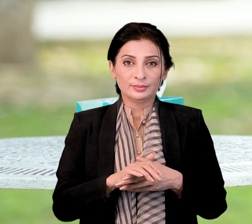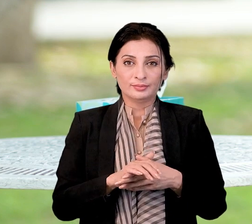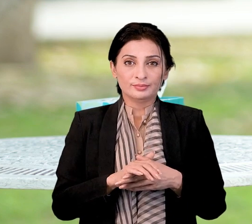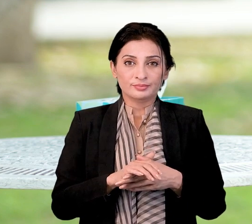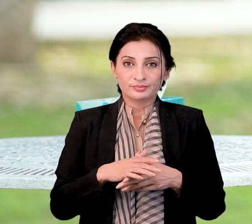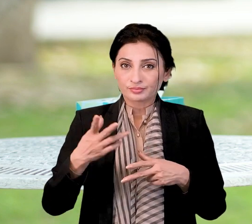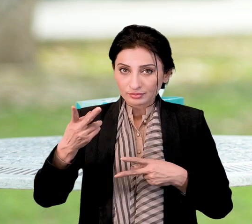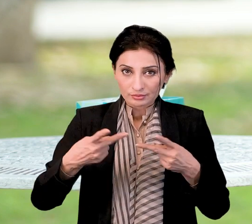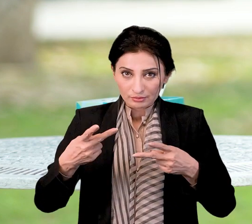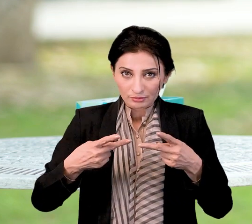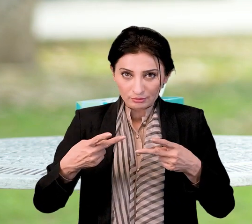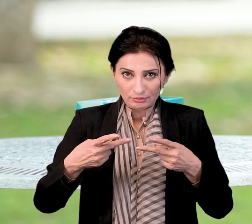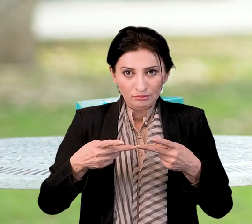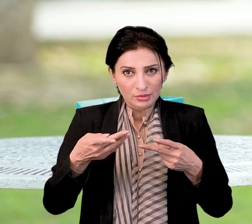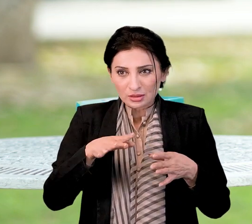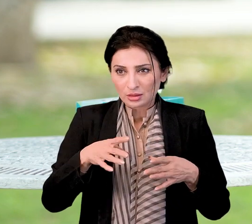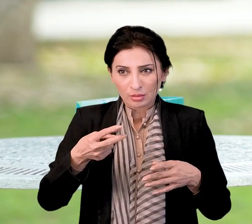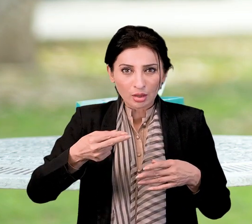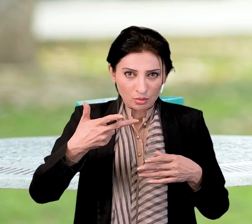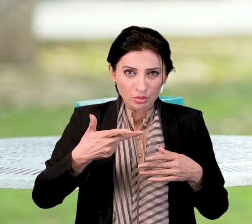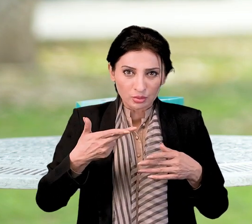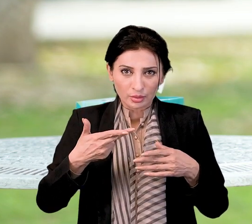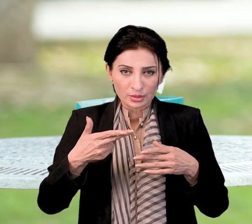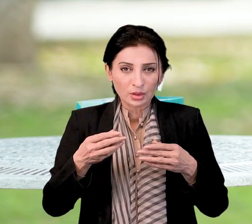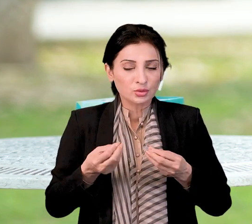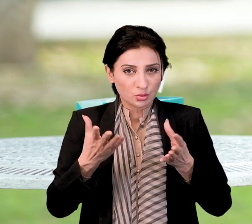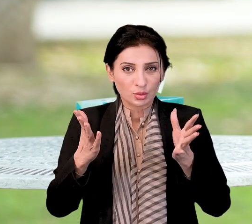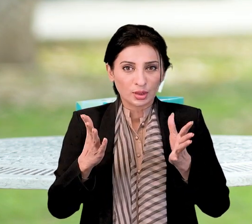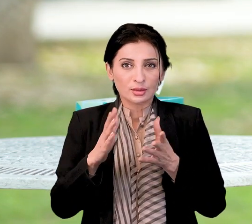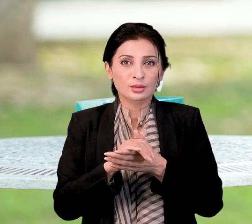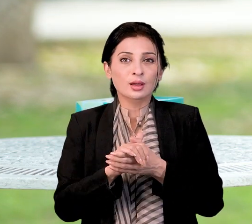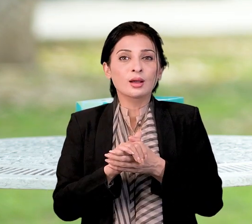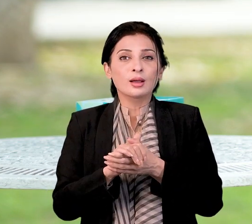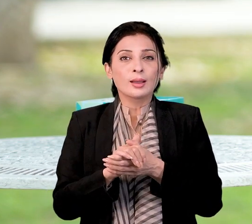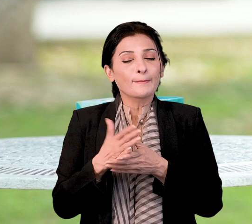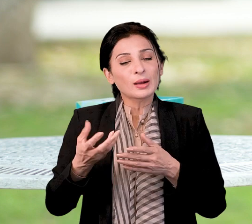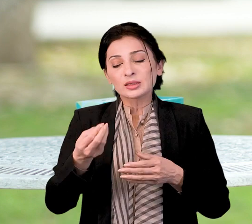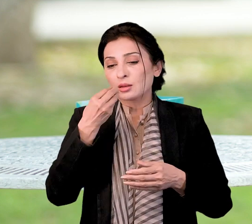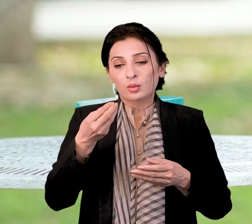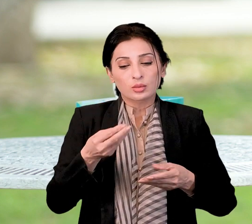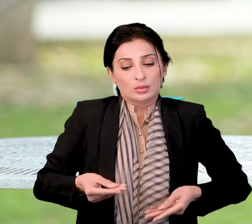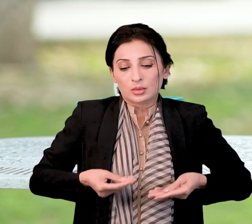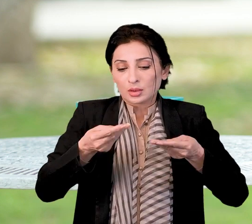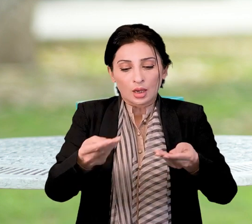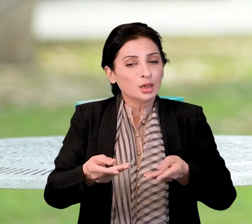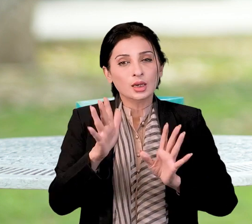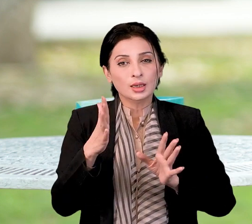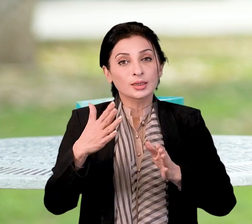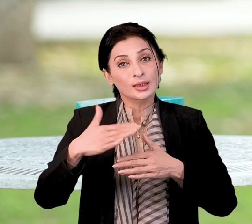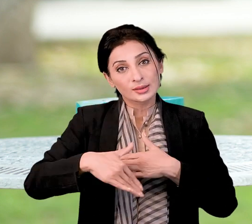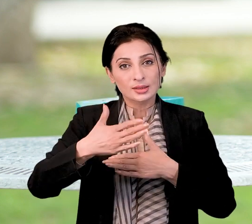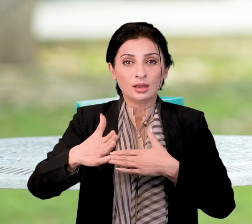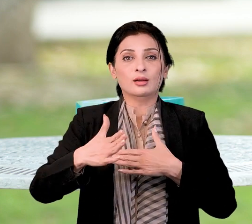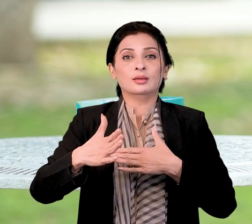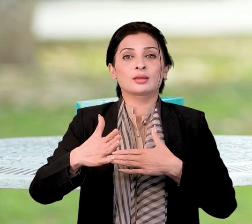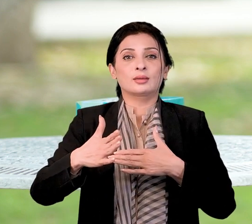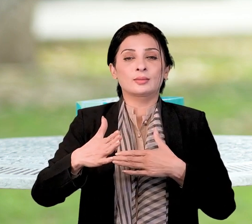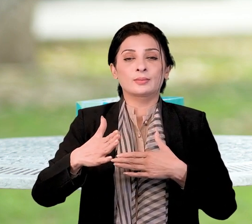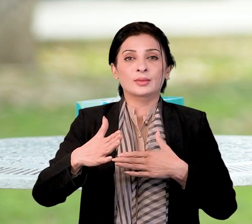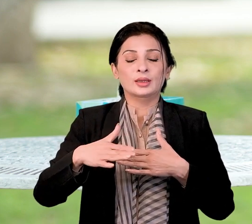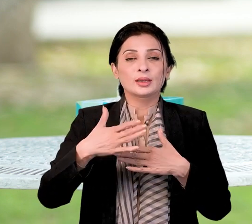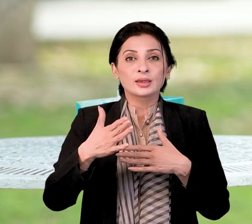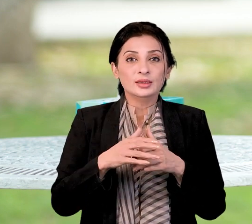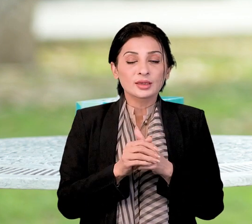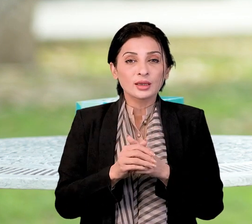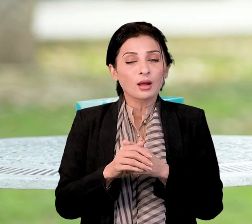team performing together so they give the customer the feeling that they are